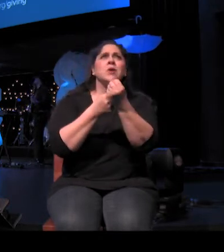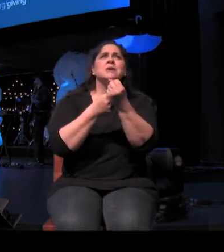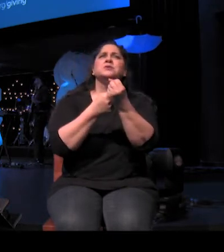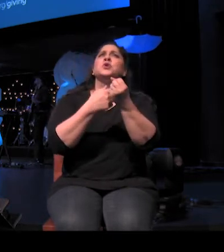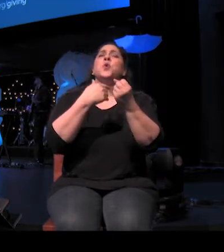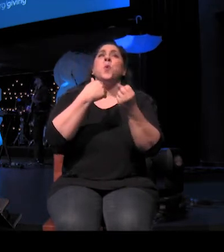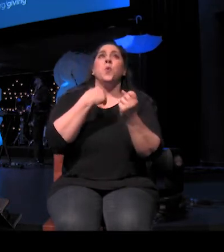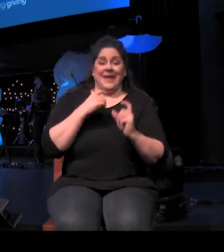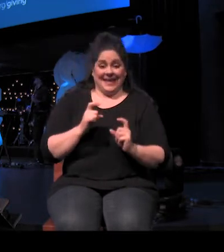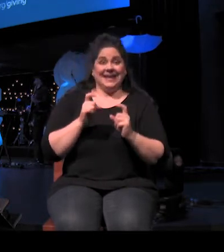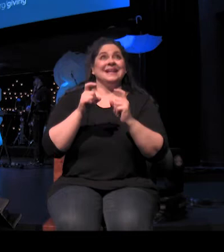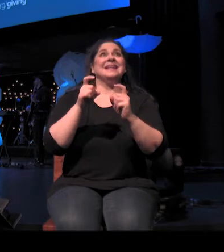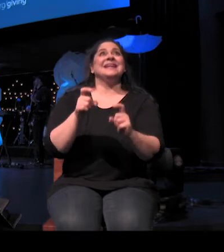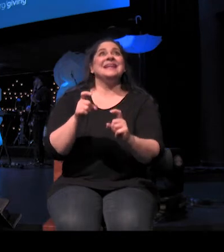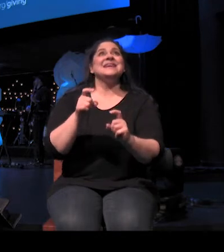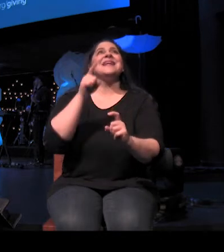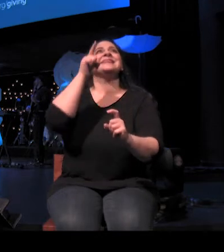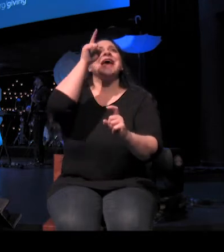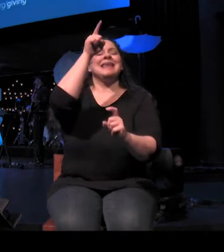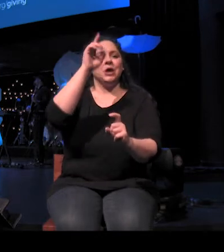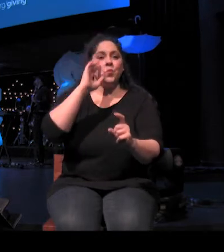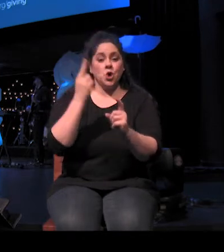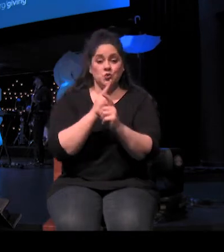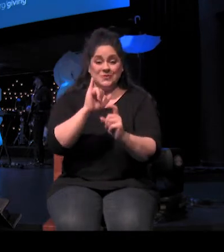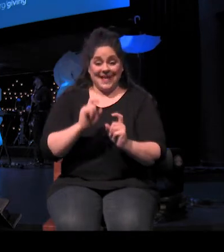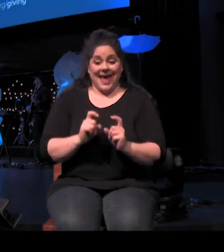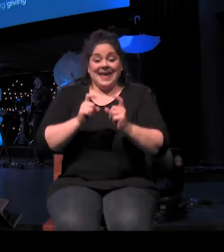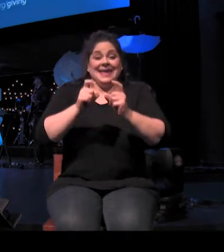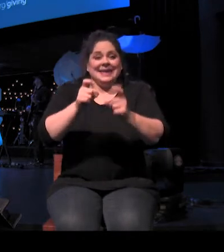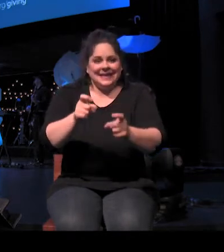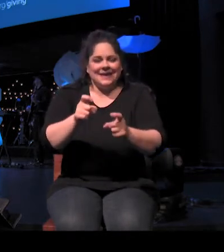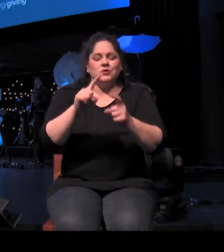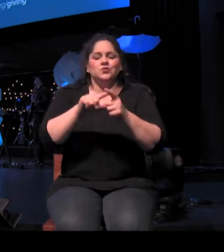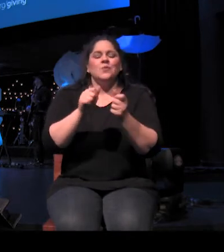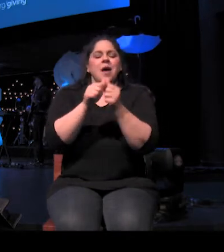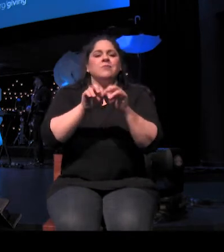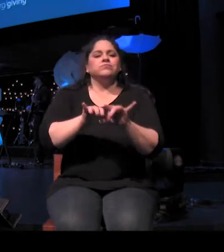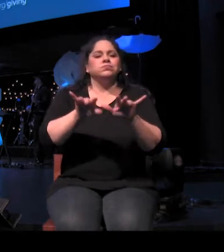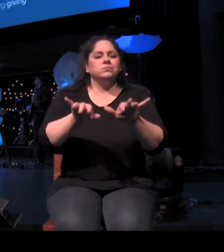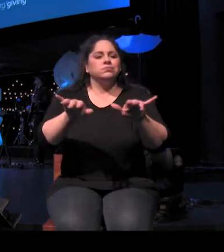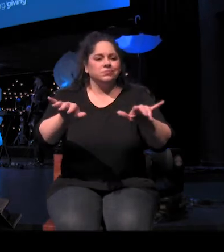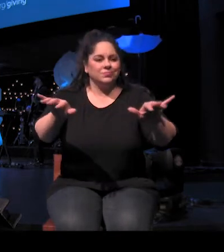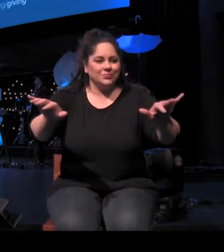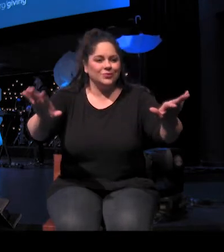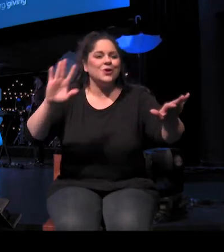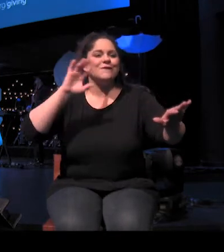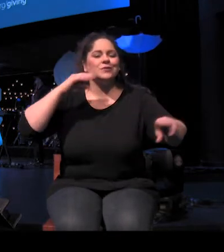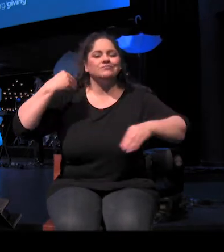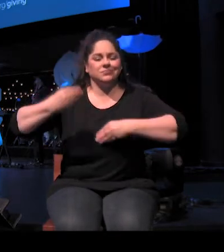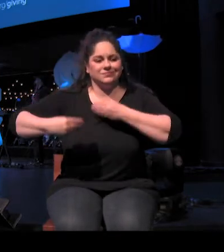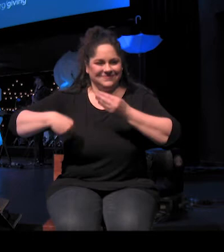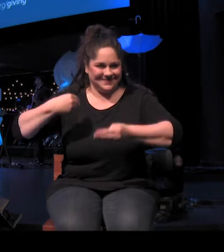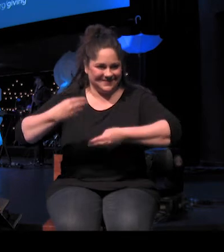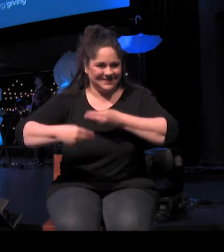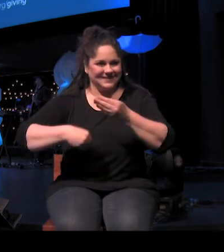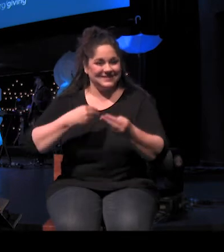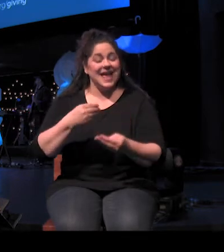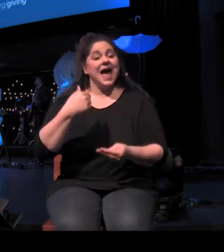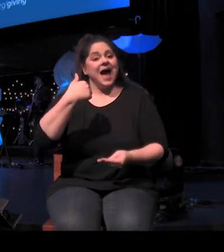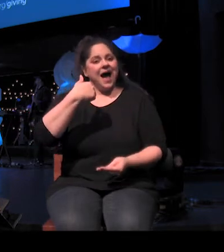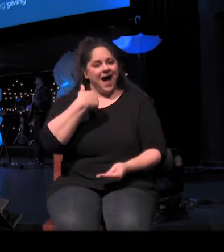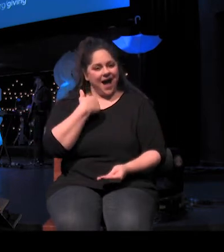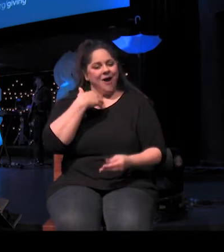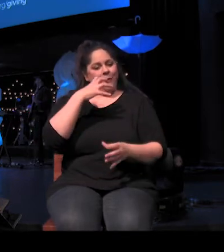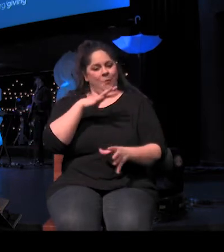beautiful harvest, and it's going to be a beautiful legacy for our children and their children and their children. And I want to be a part of a church that's